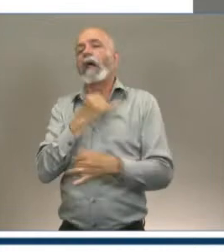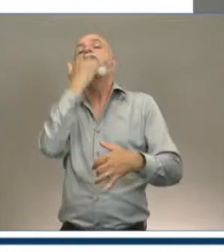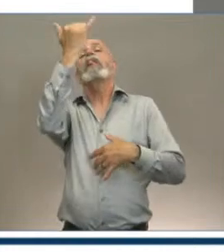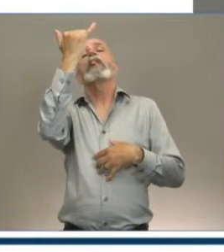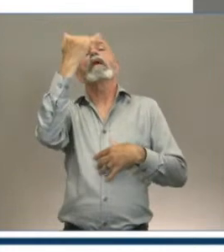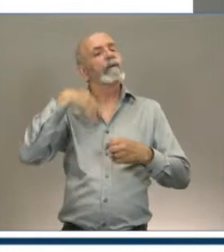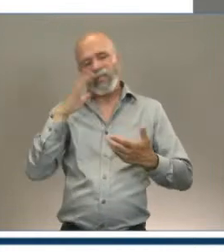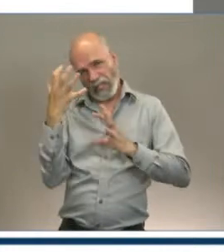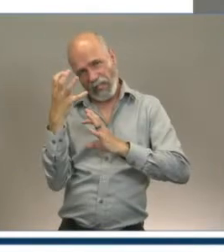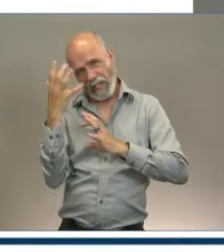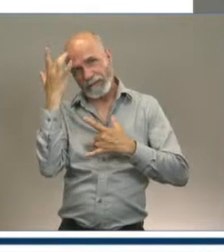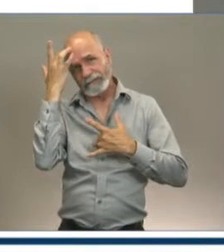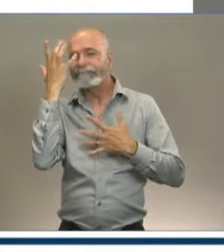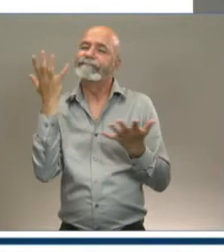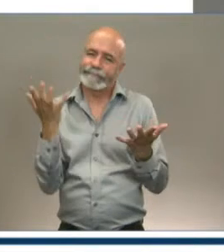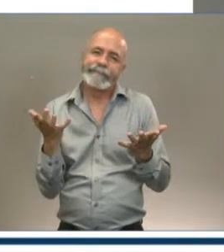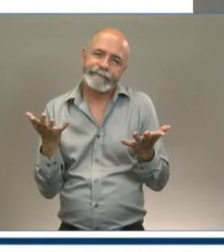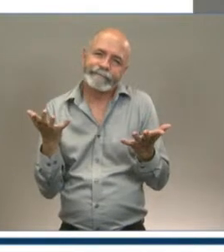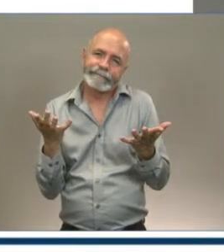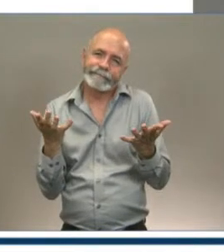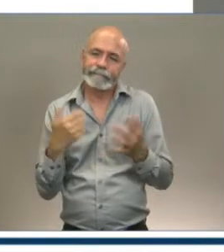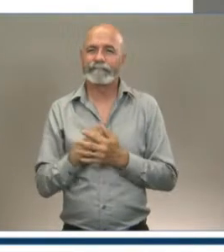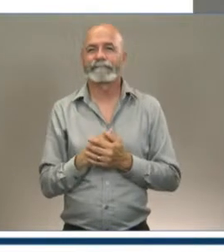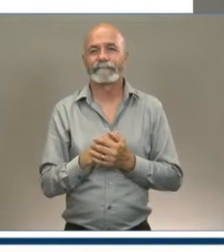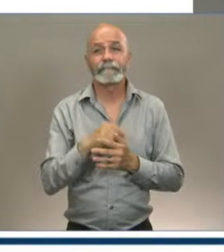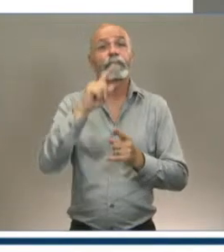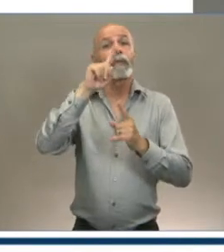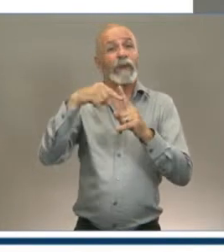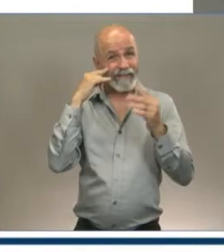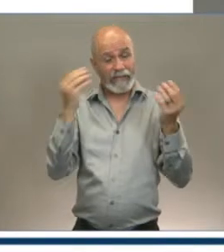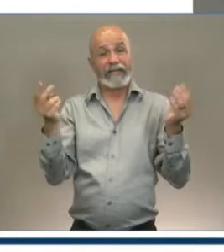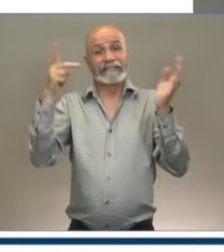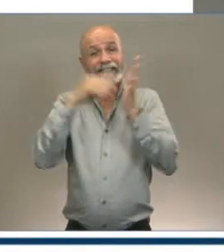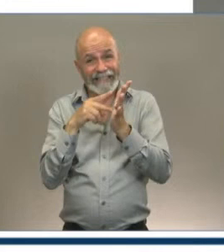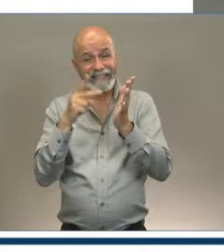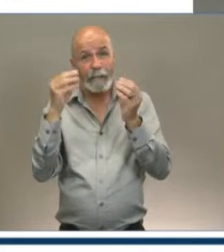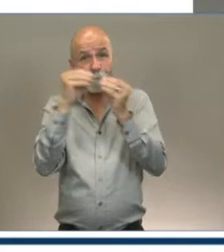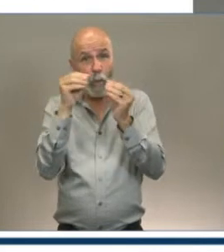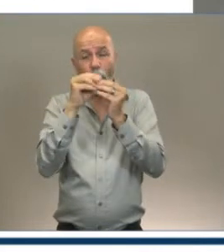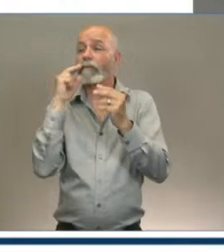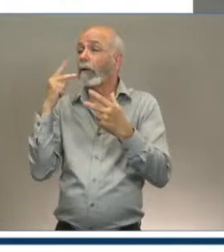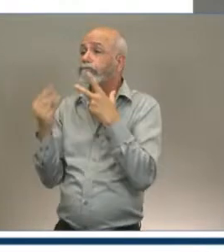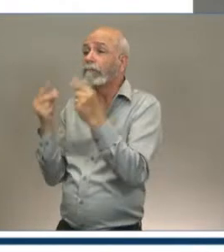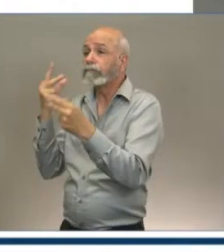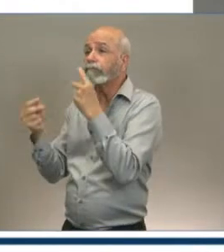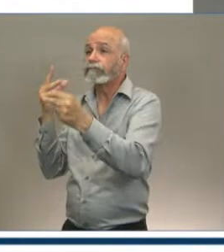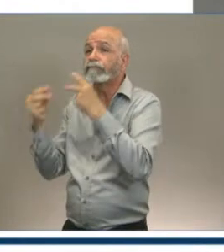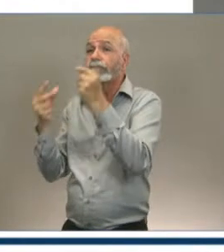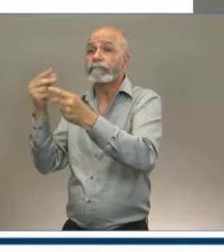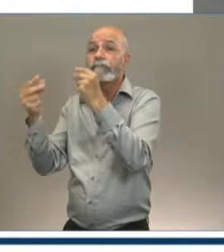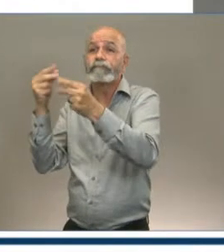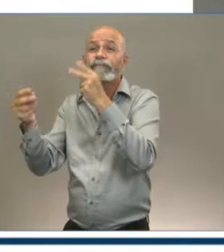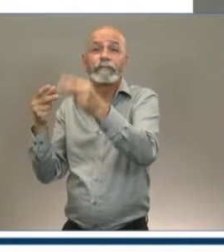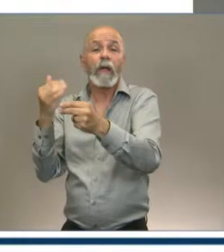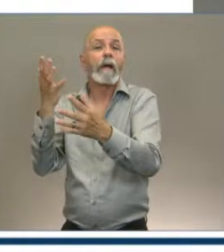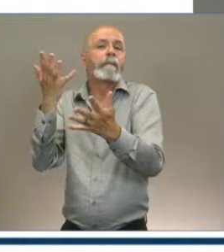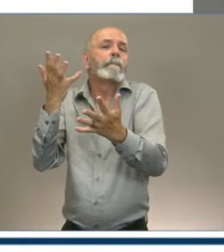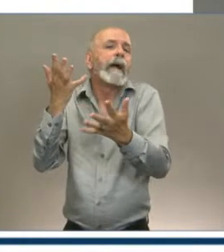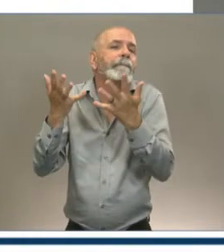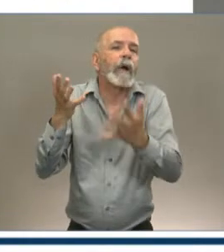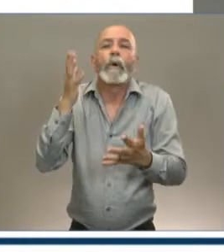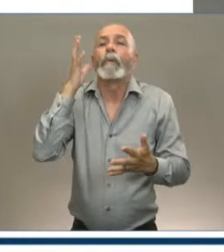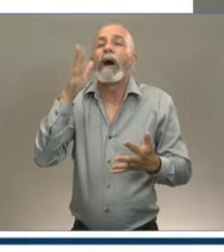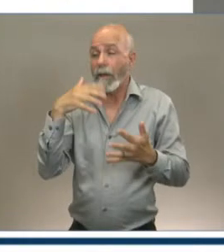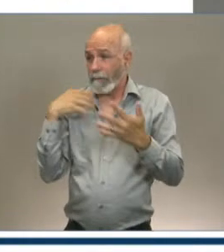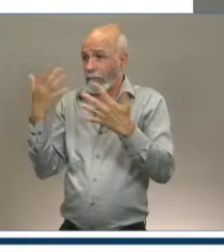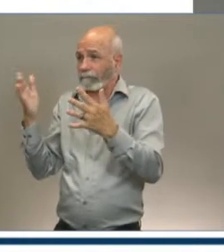gets immunized, more and more cases will by nature occur in people who have been vaccinated.